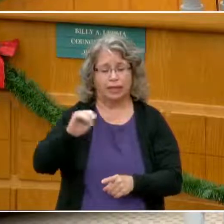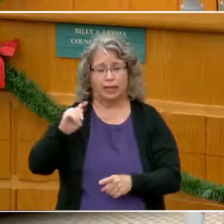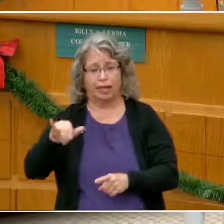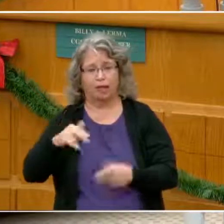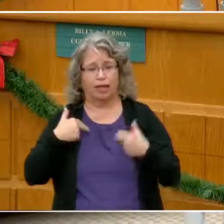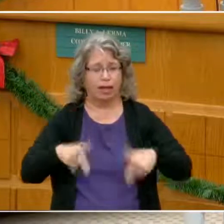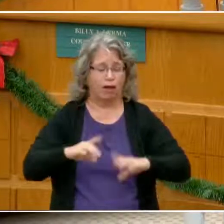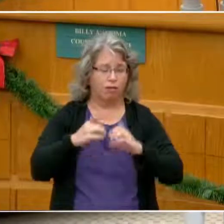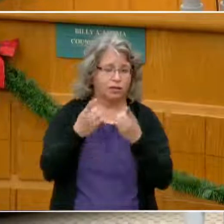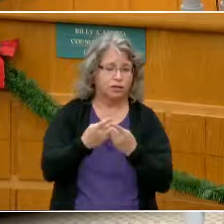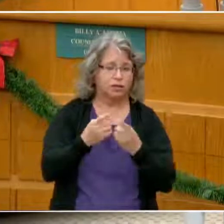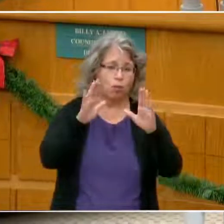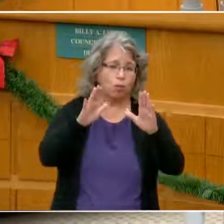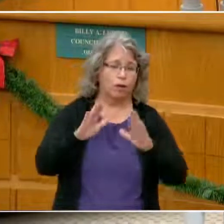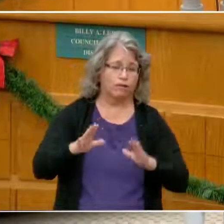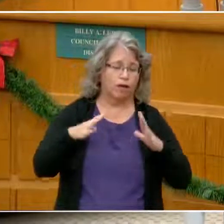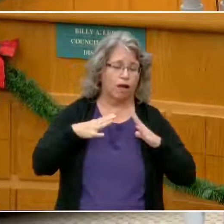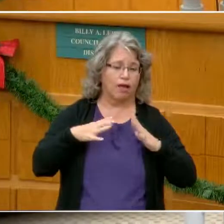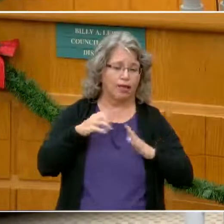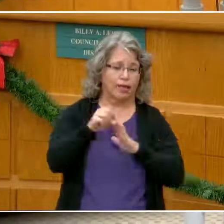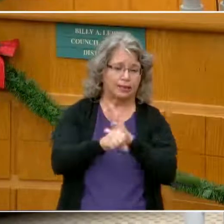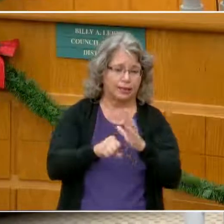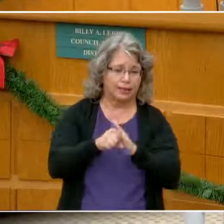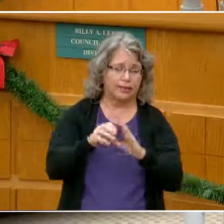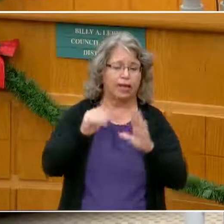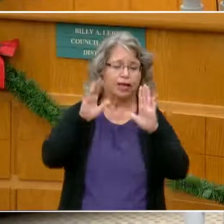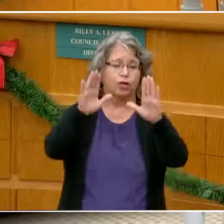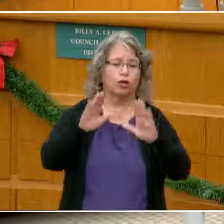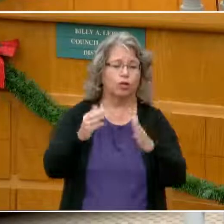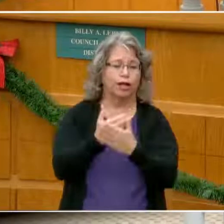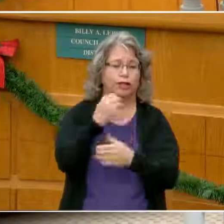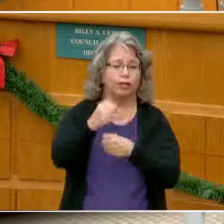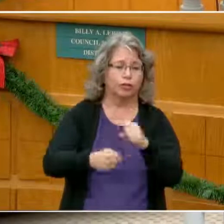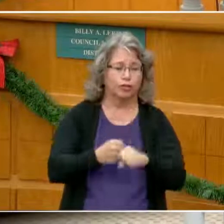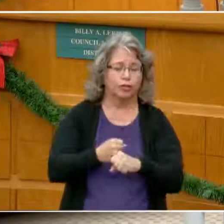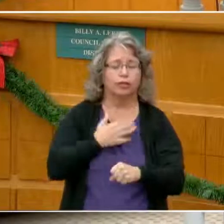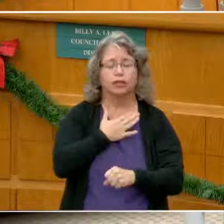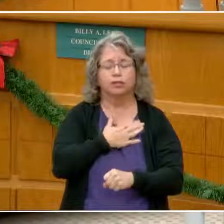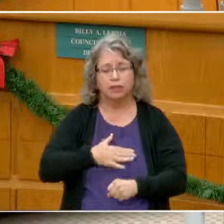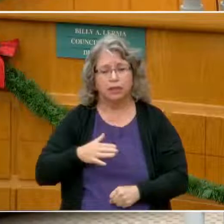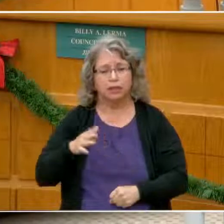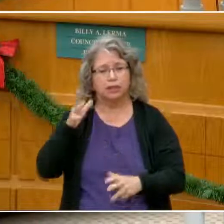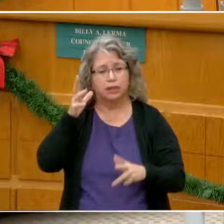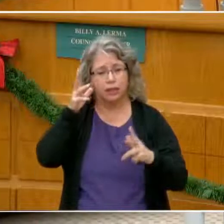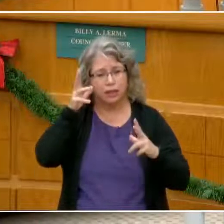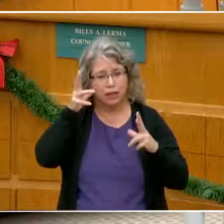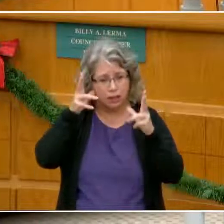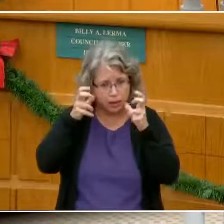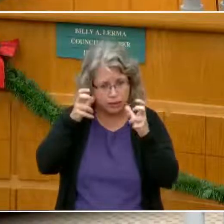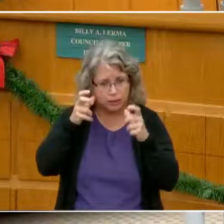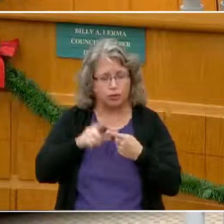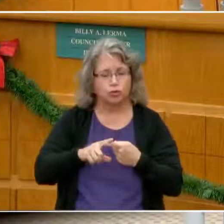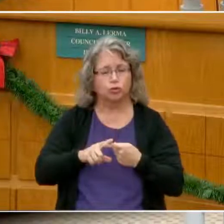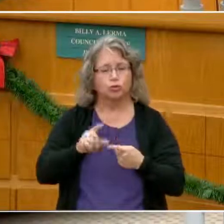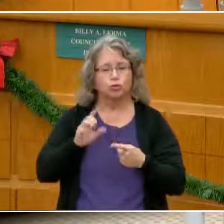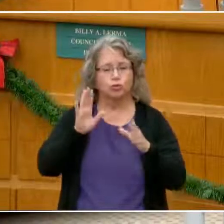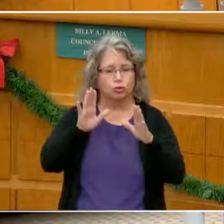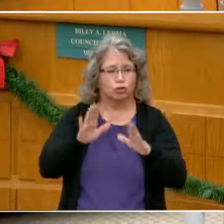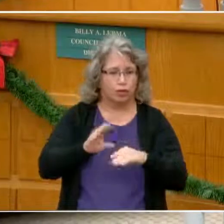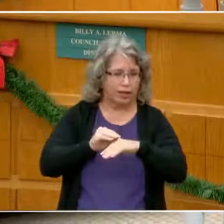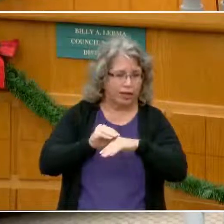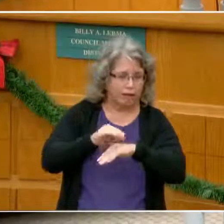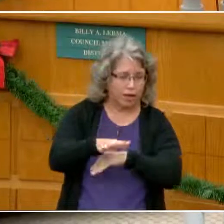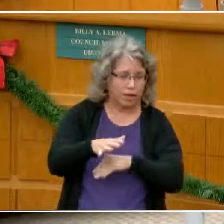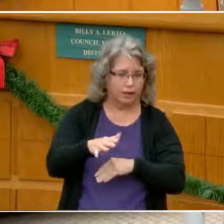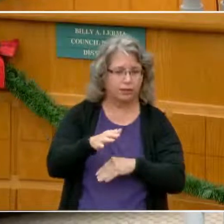holiday season and a great new year. Please listen to the great advice that has been given. Stay safe, keep your